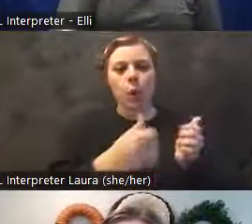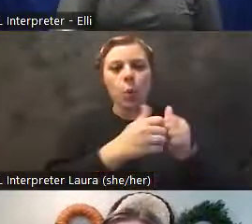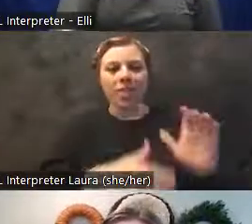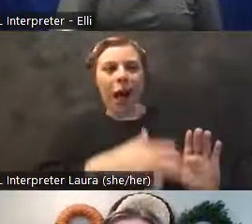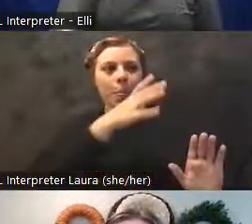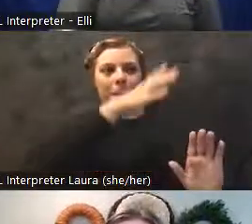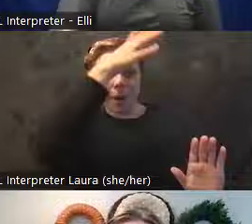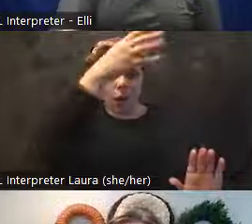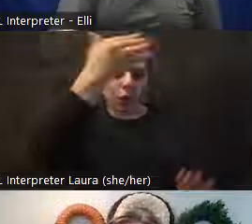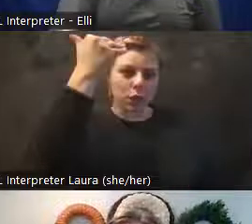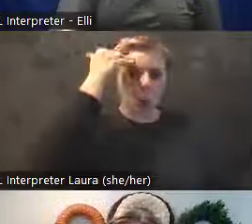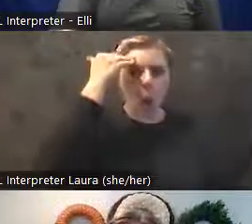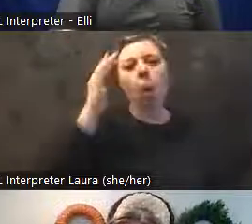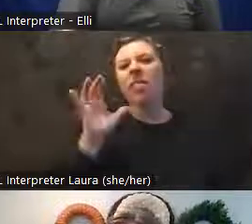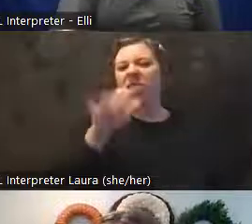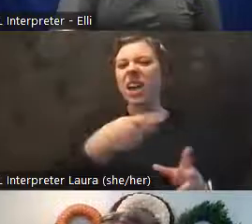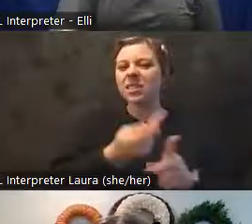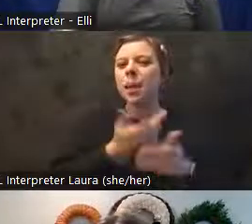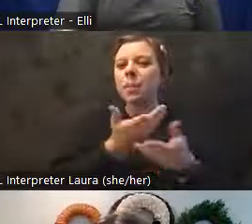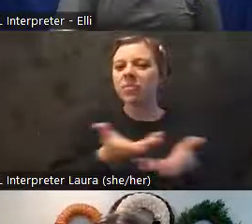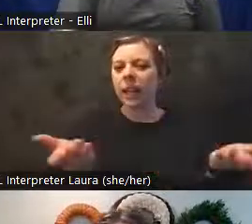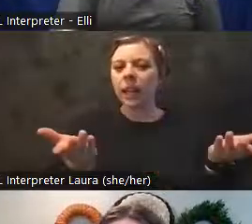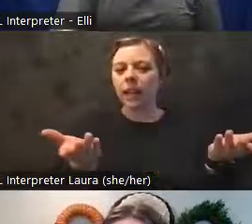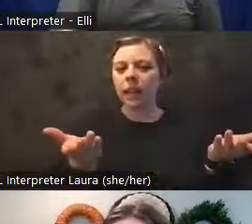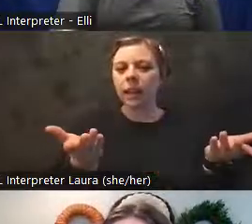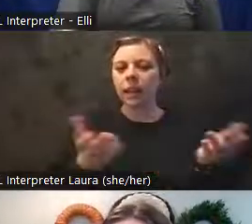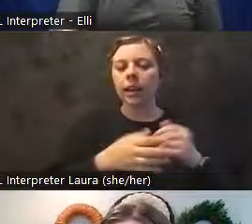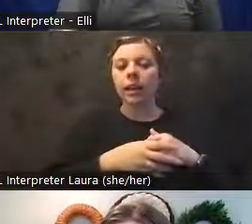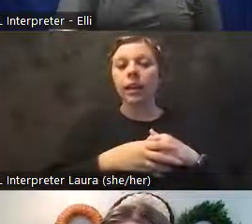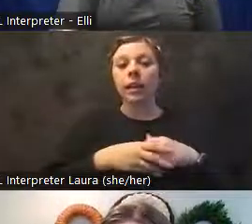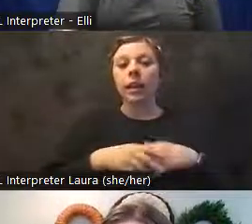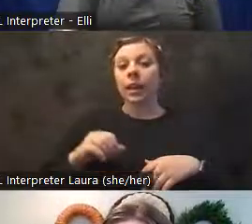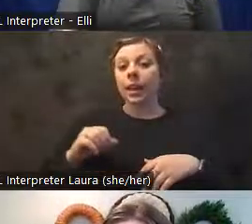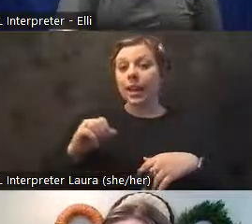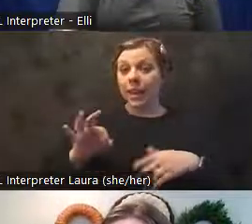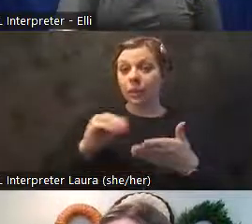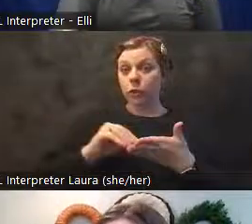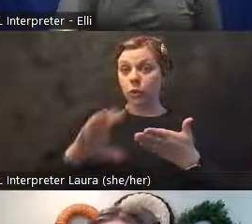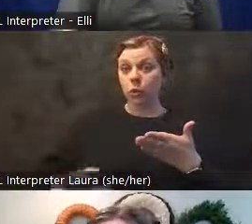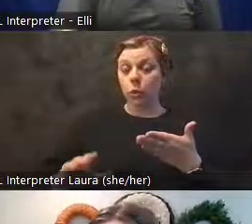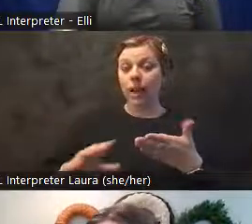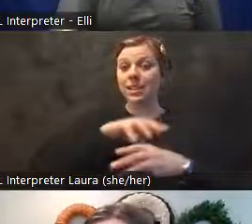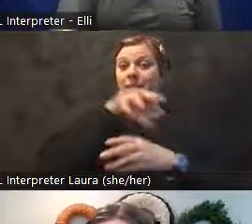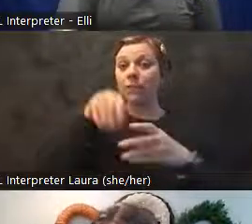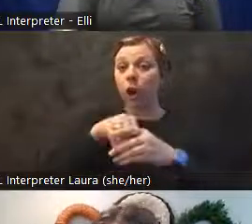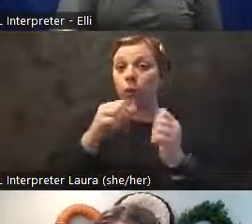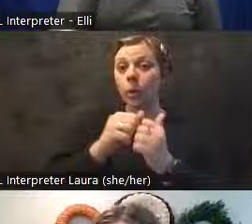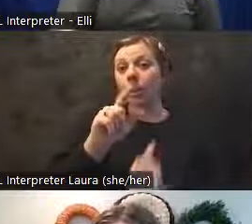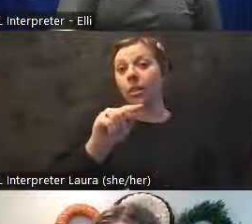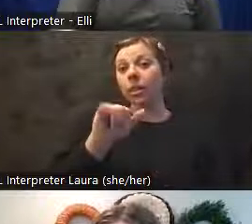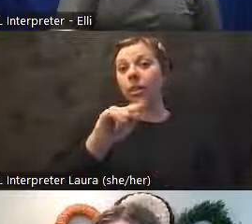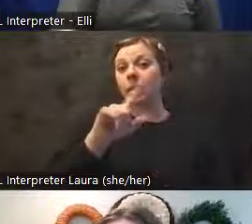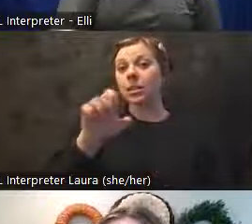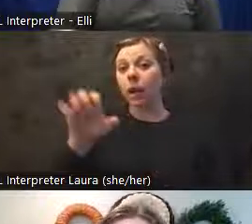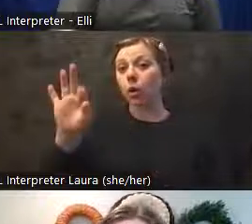And then if they're engaging in some sort of Title IX process, are we explaining what FERPA is